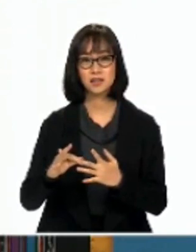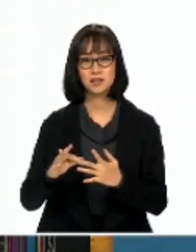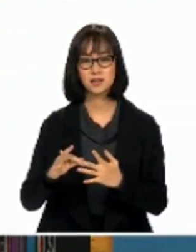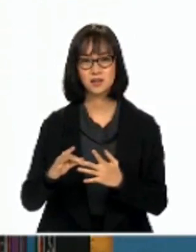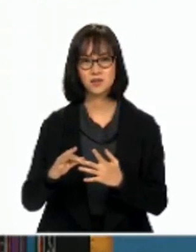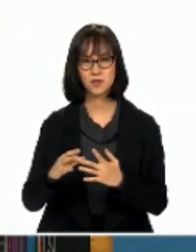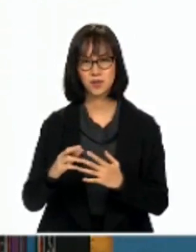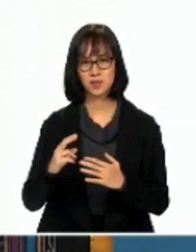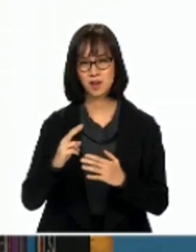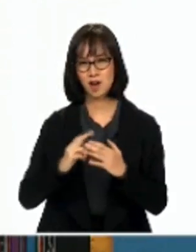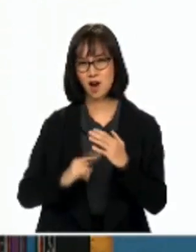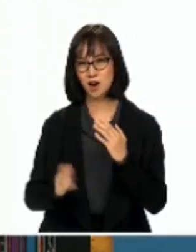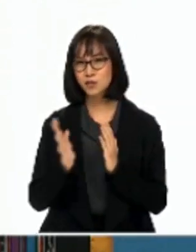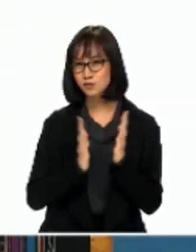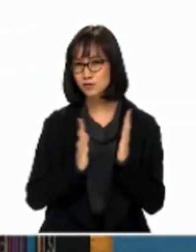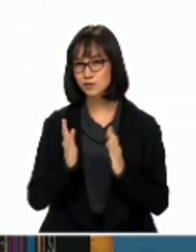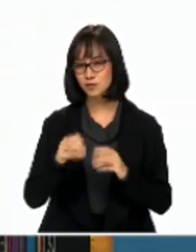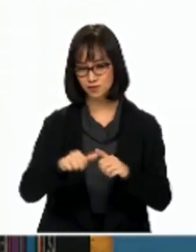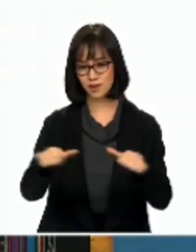underserved areas.